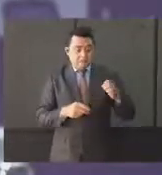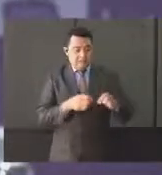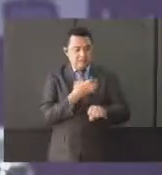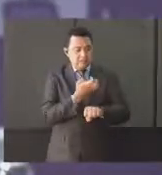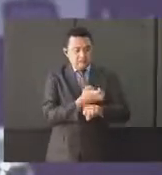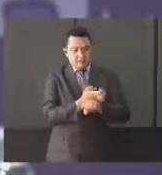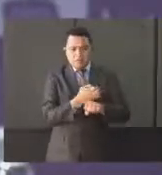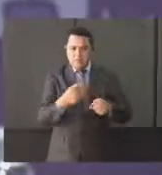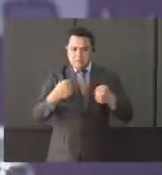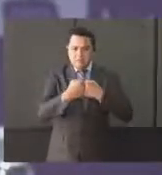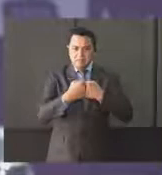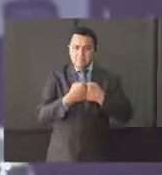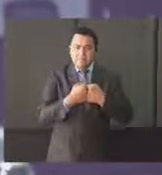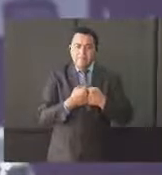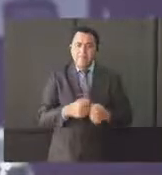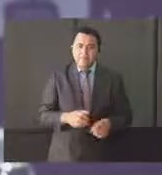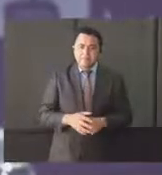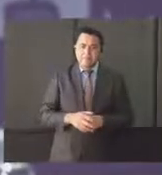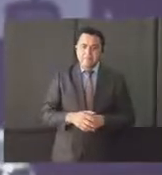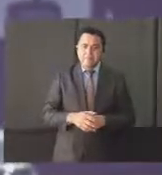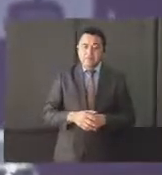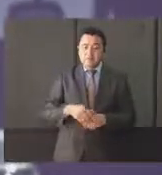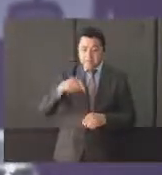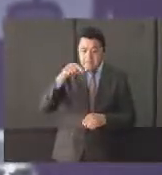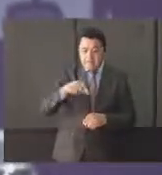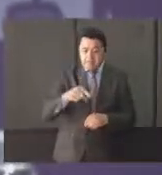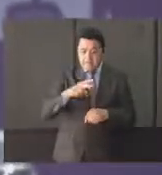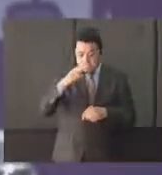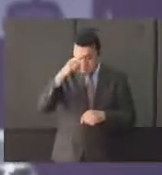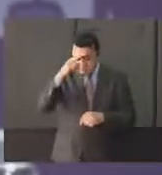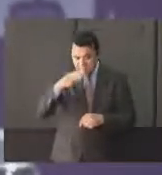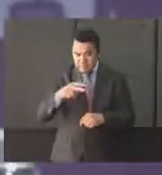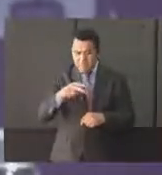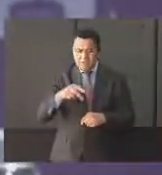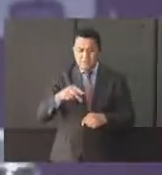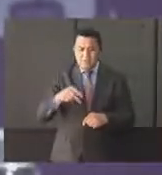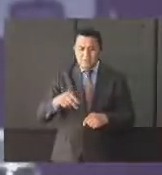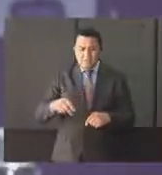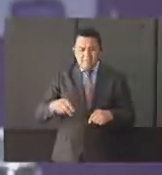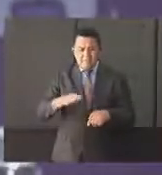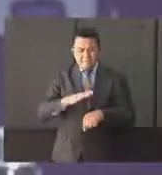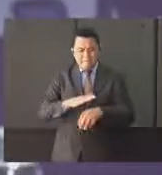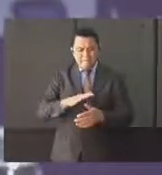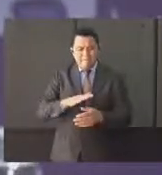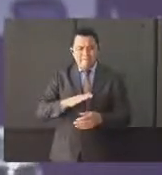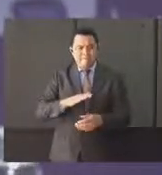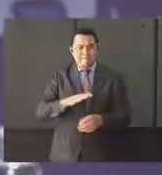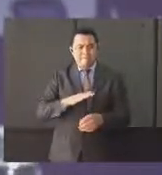Historically, this is the main country that receives migrants in the world.